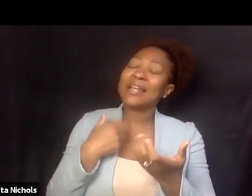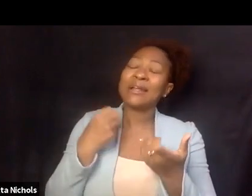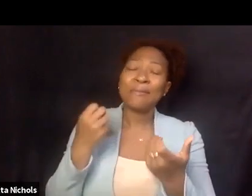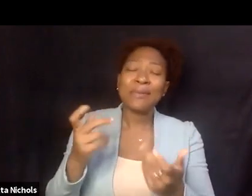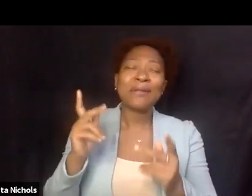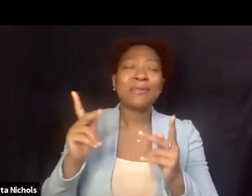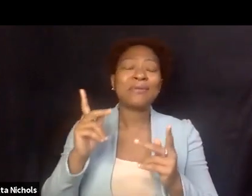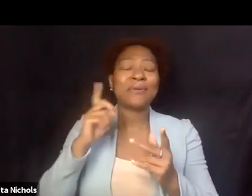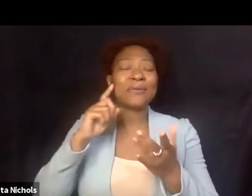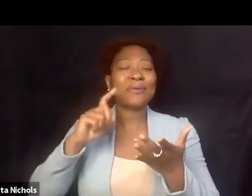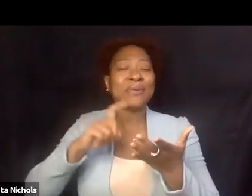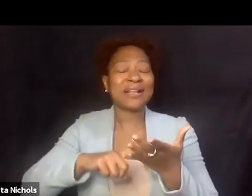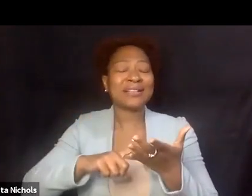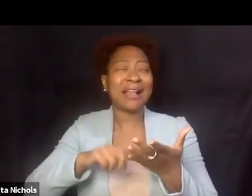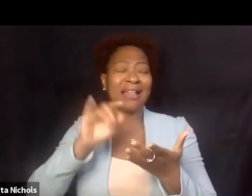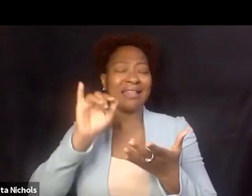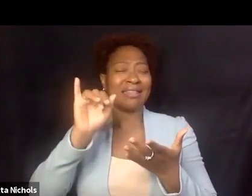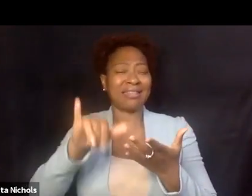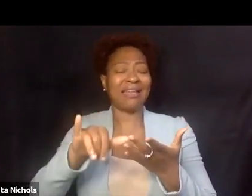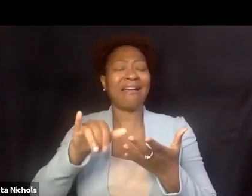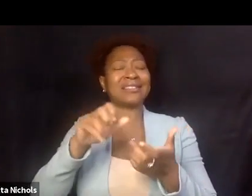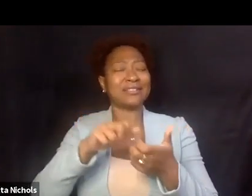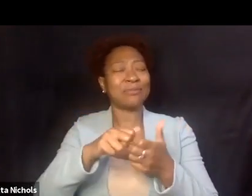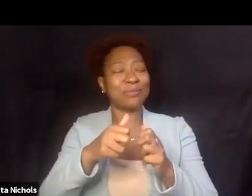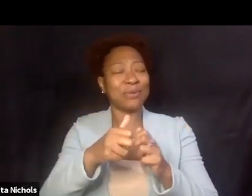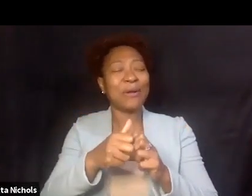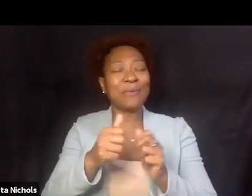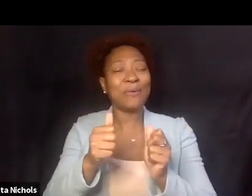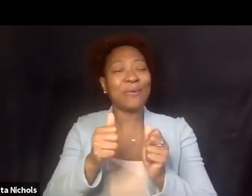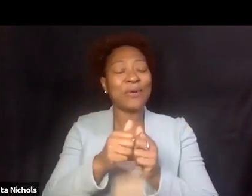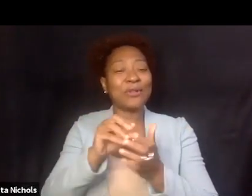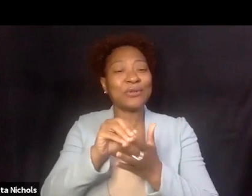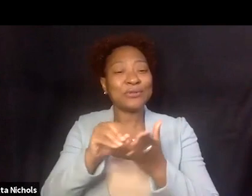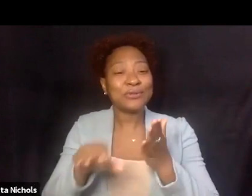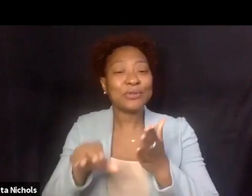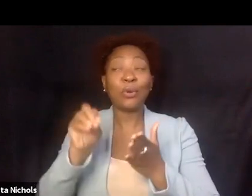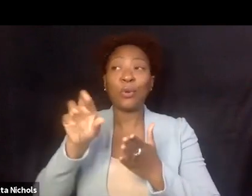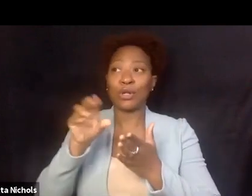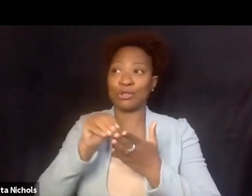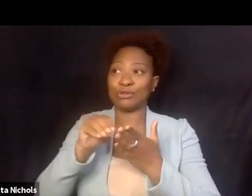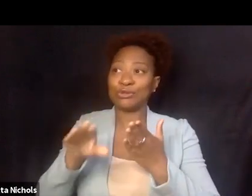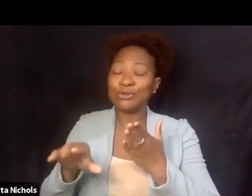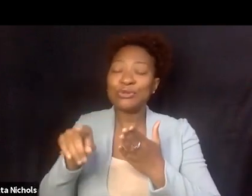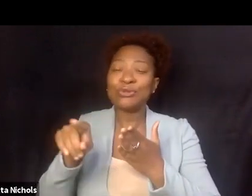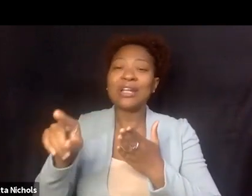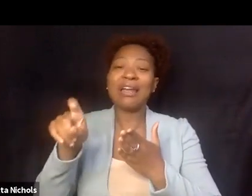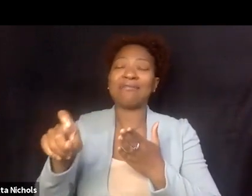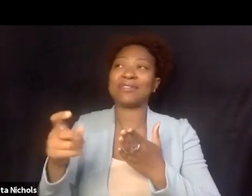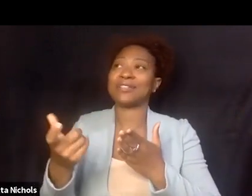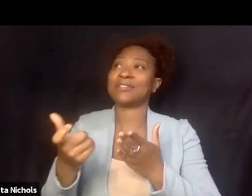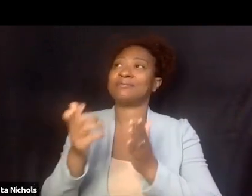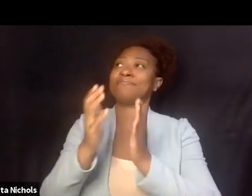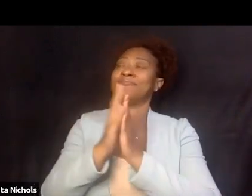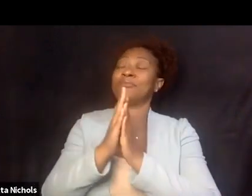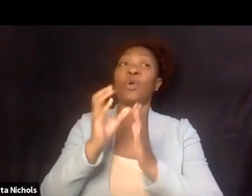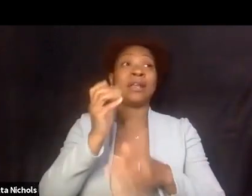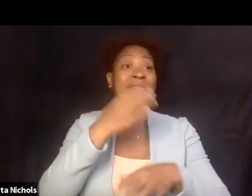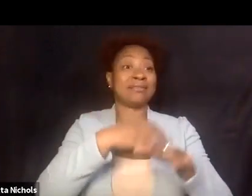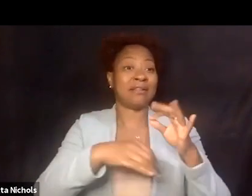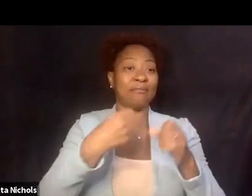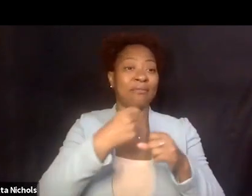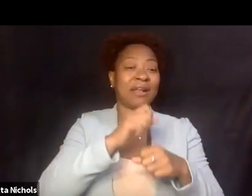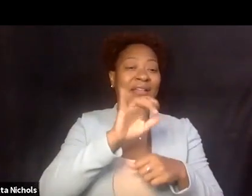recognize the idea that it really locates the problem with the student or what a student brings rather than in making the class more